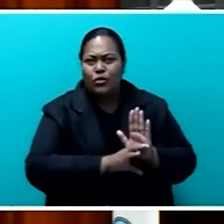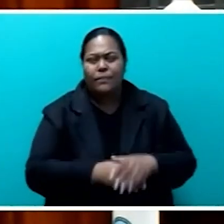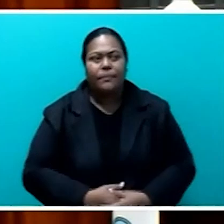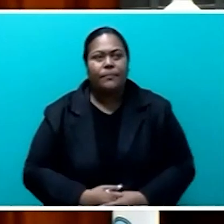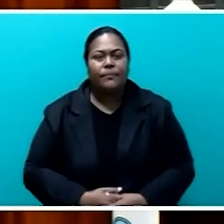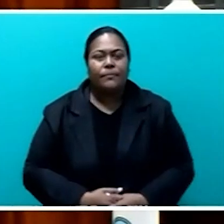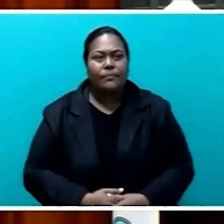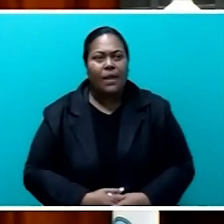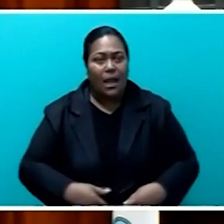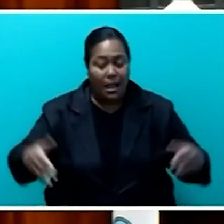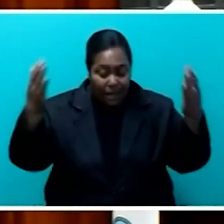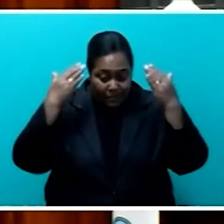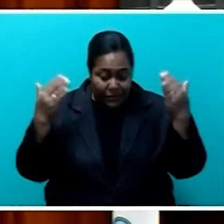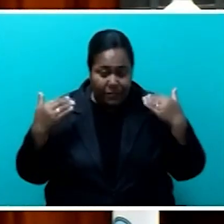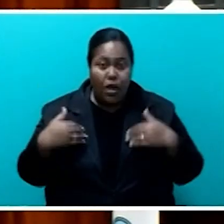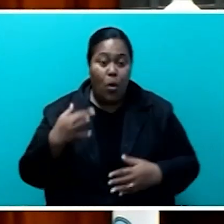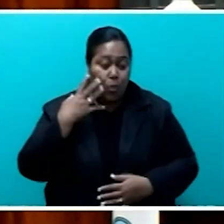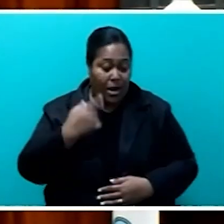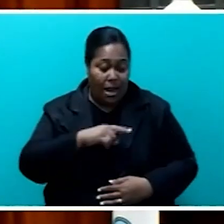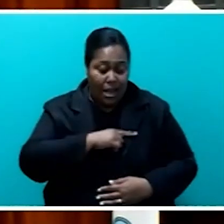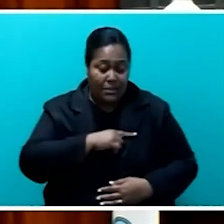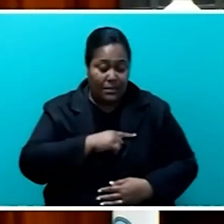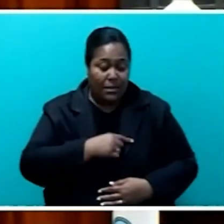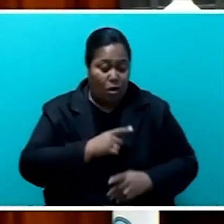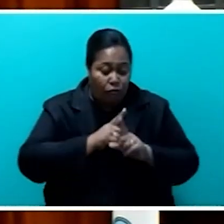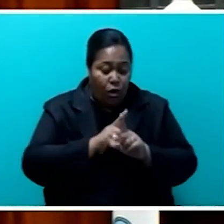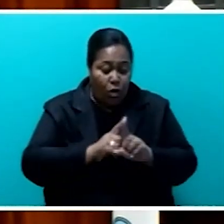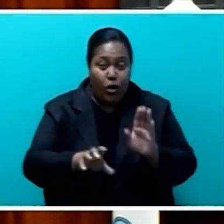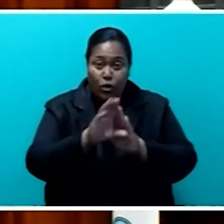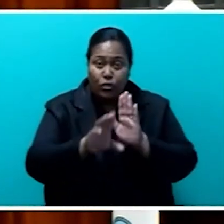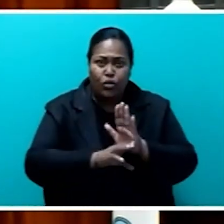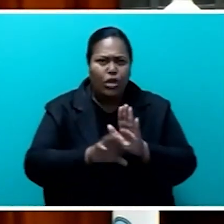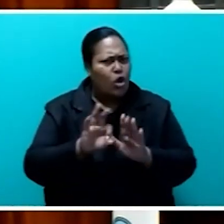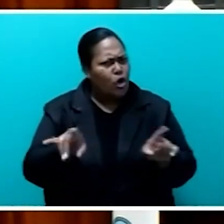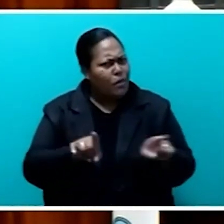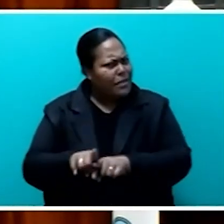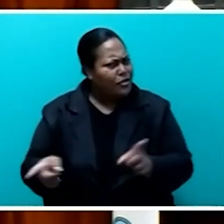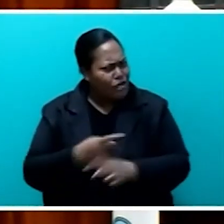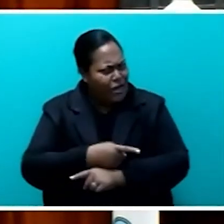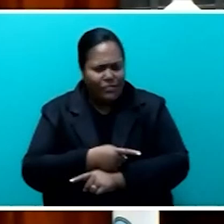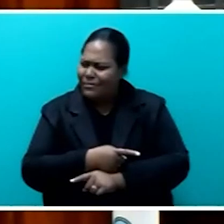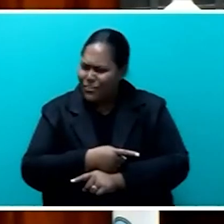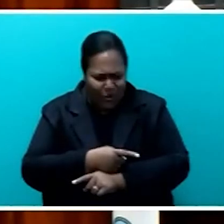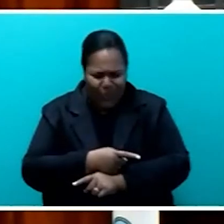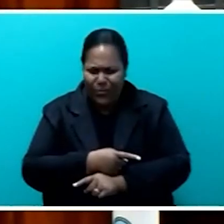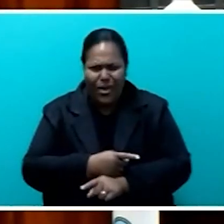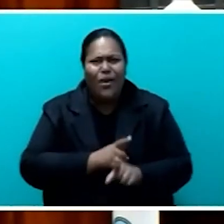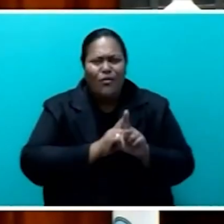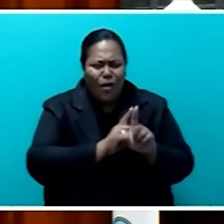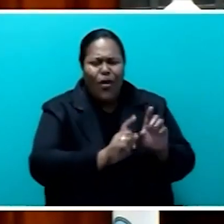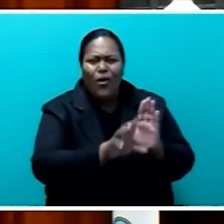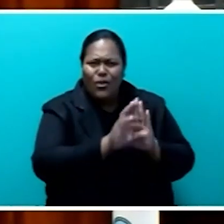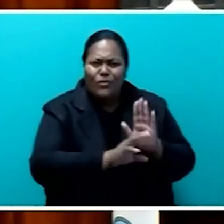Mr. Speaker, sir, upholding the Constitution does not mean that we should not amend it. Upholding it, in my view, means that we